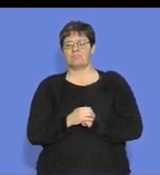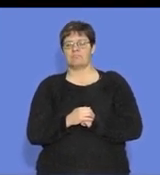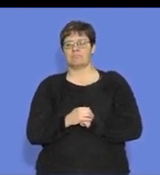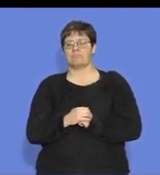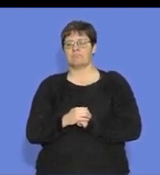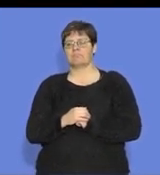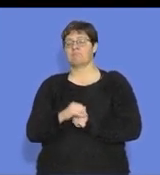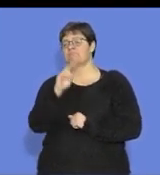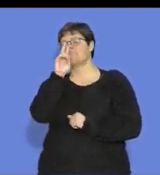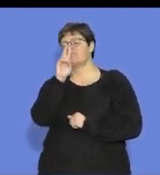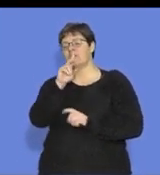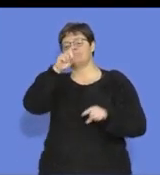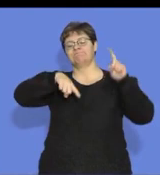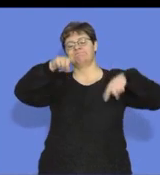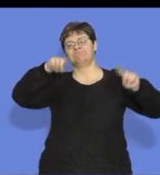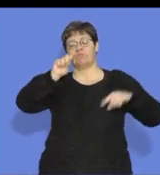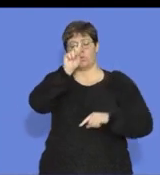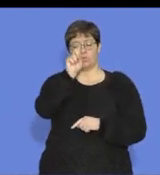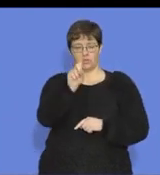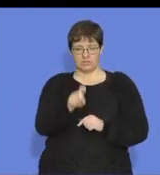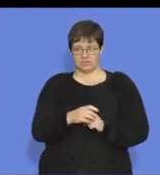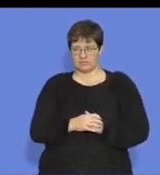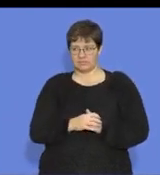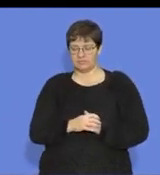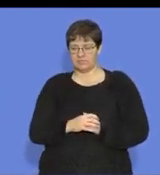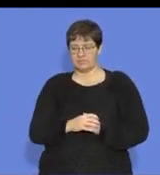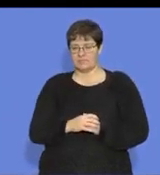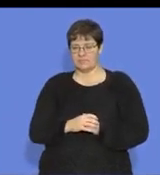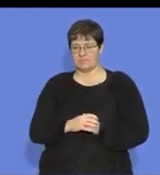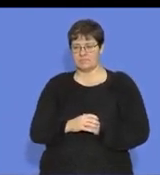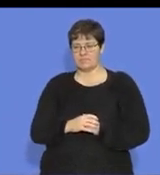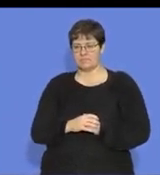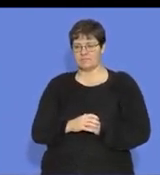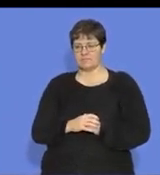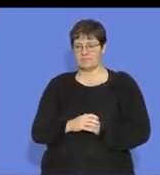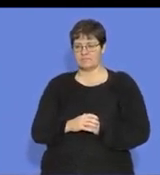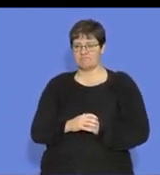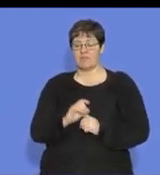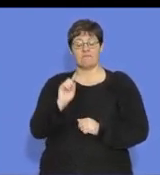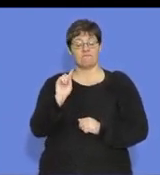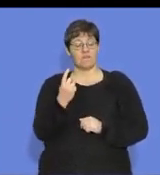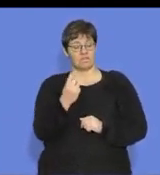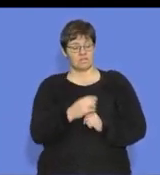look at the types of questions that could be asked. First